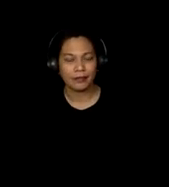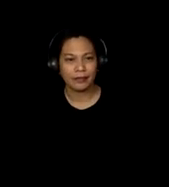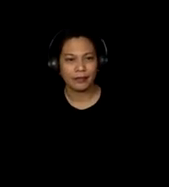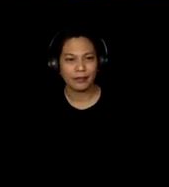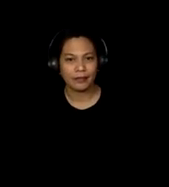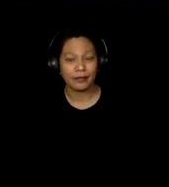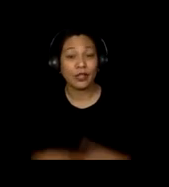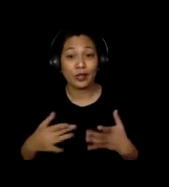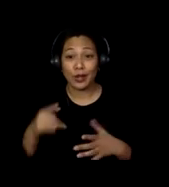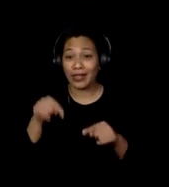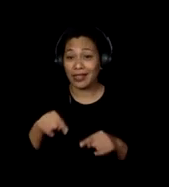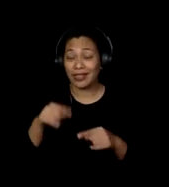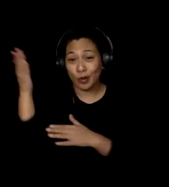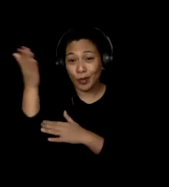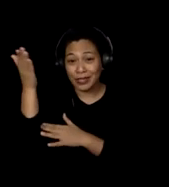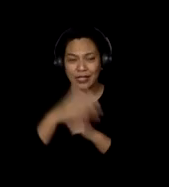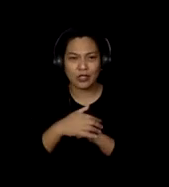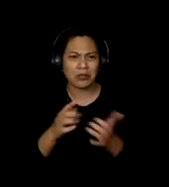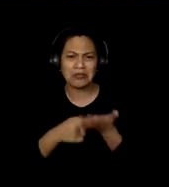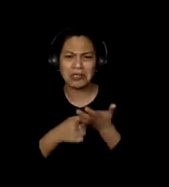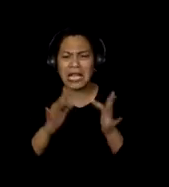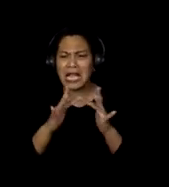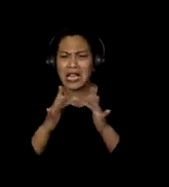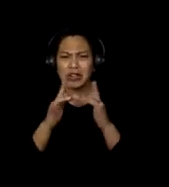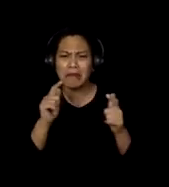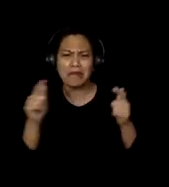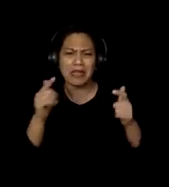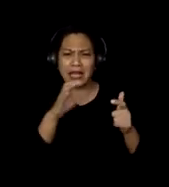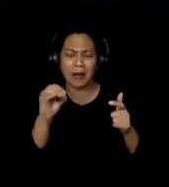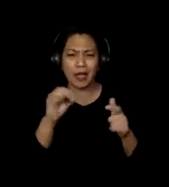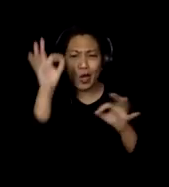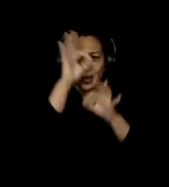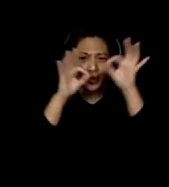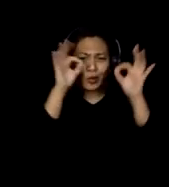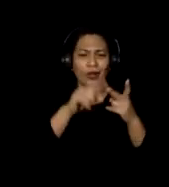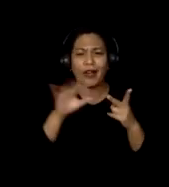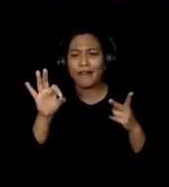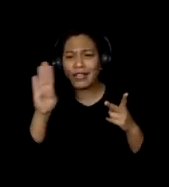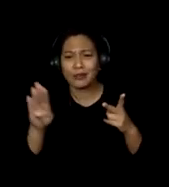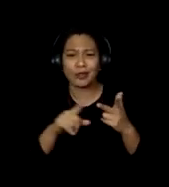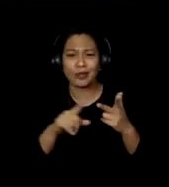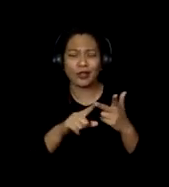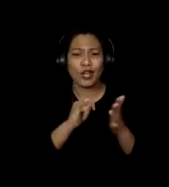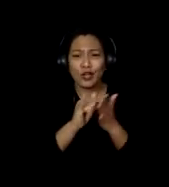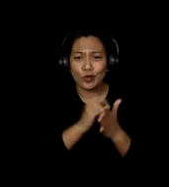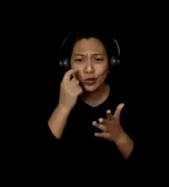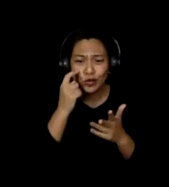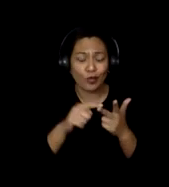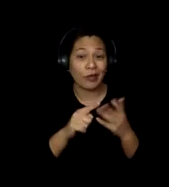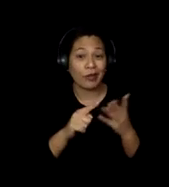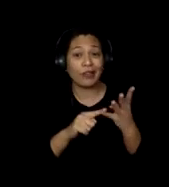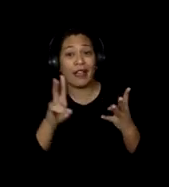Throughout this presentation today, we talked a lot about internet giants, Google, Facebook, YouTube, Vimeo, I guess, could be in that world